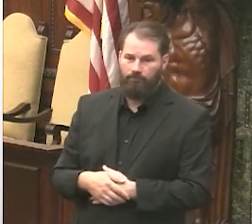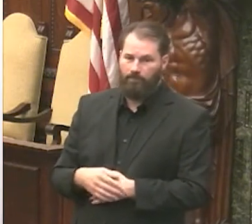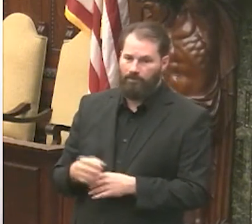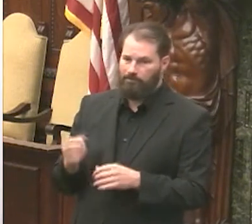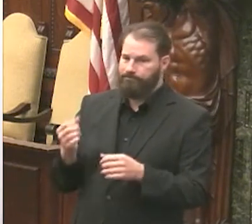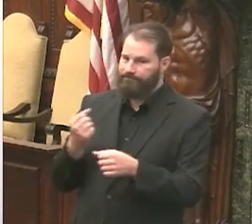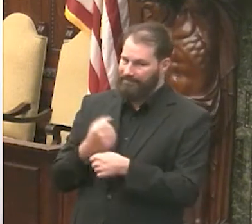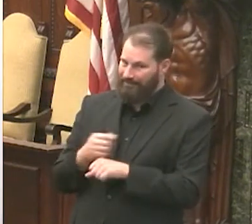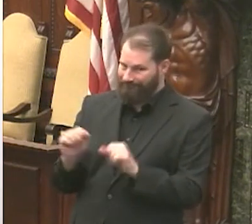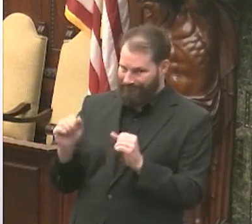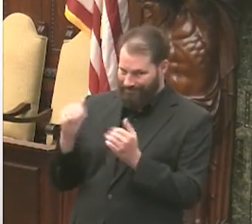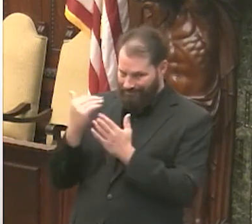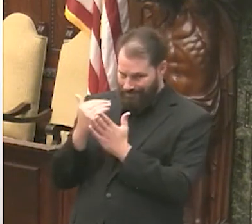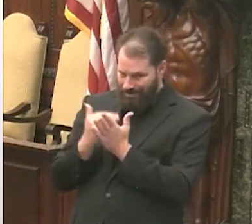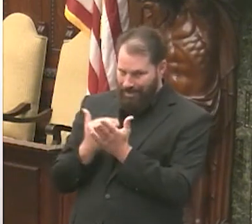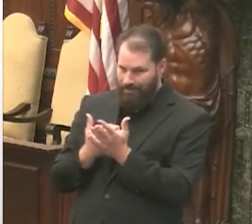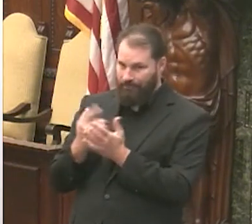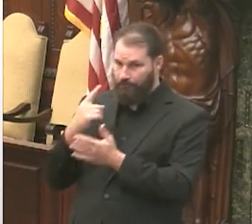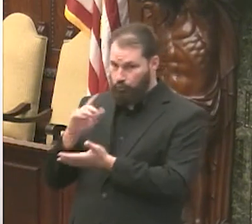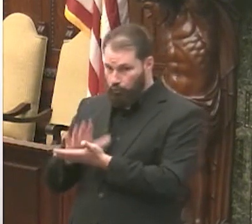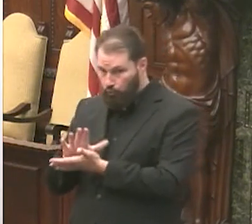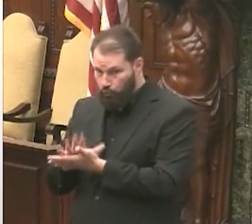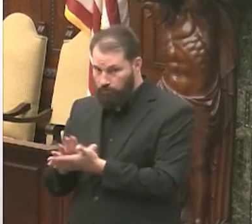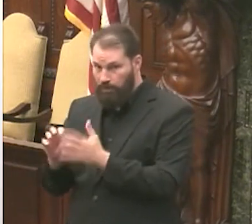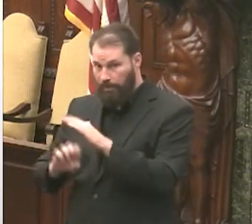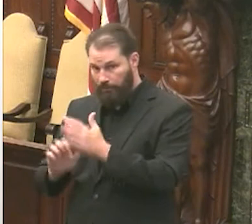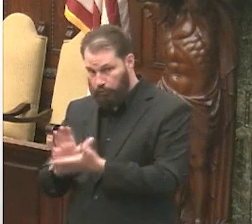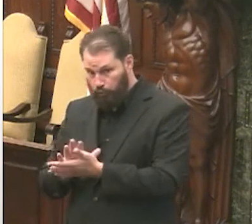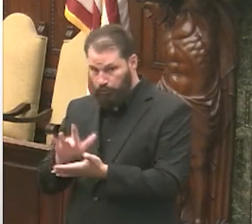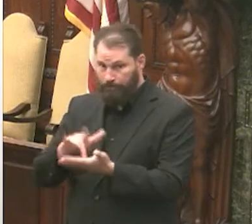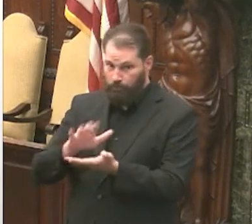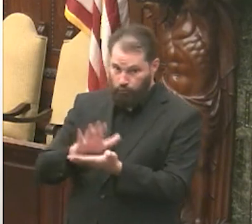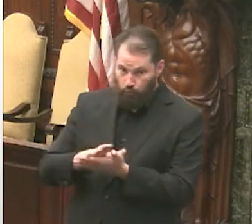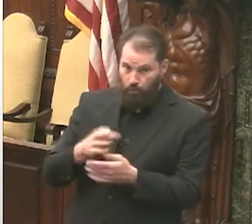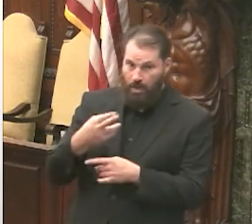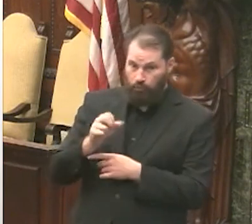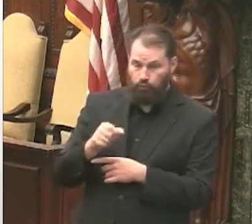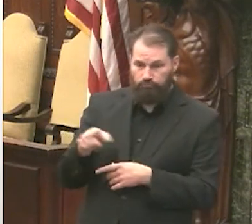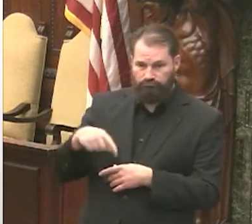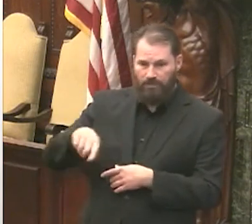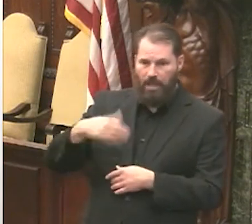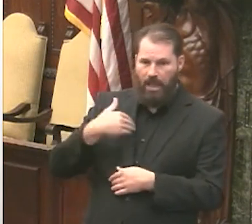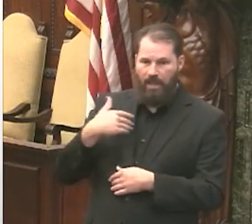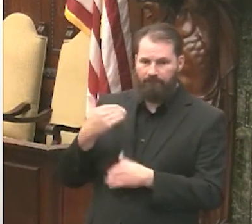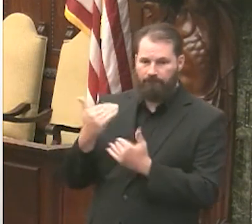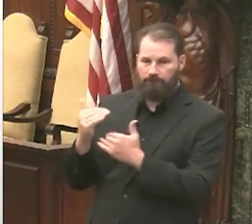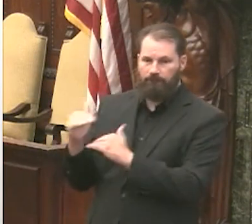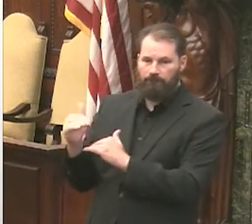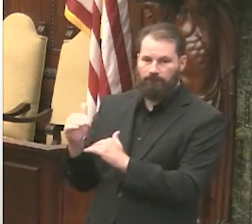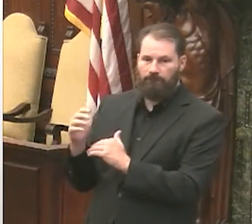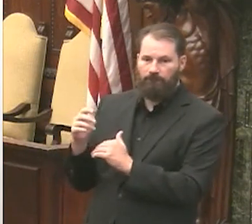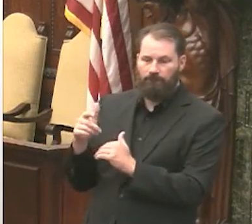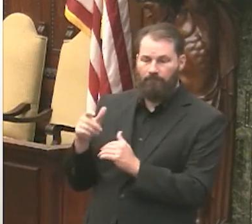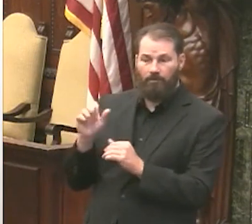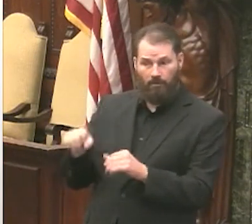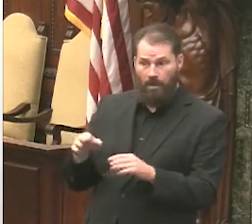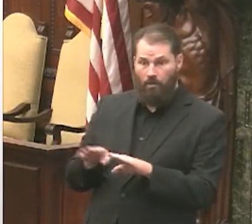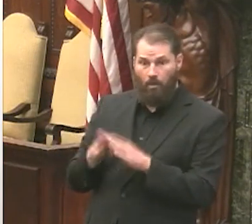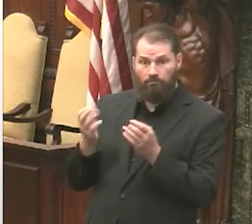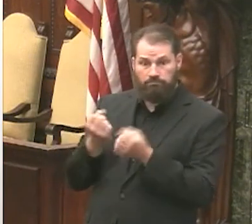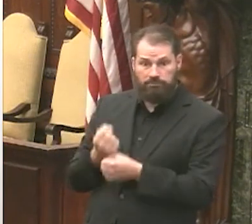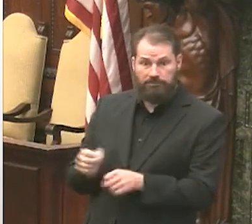schools, both elementary schools and middle and high schools. And it is our position that schools can open safely, both public schools and private